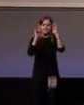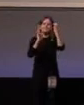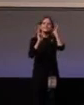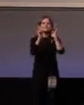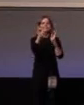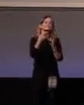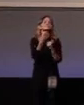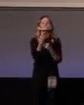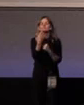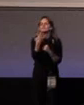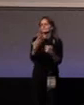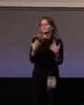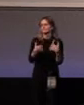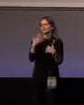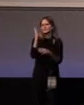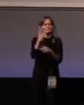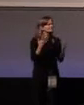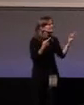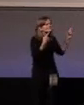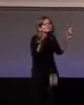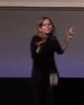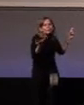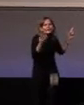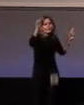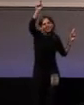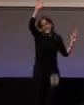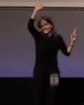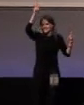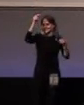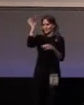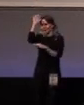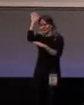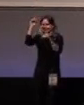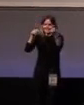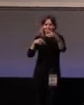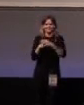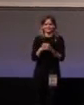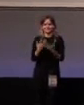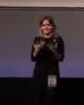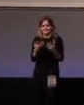thanks for your interest in lecture er ik hier pc